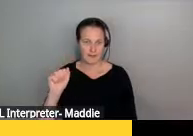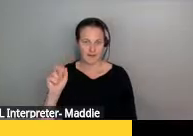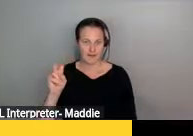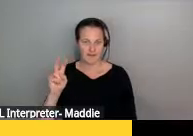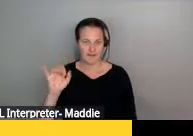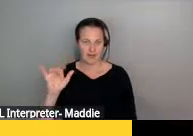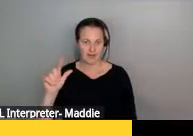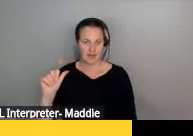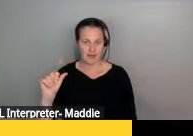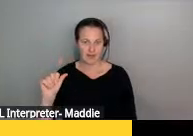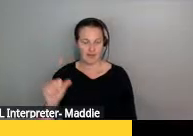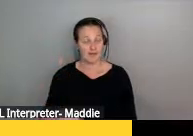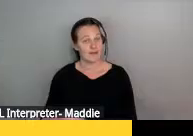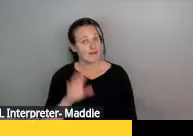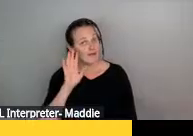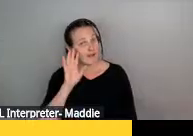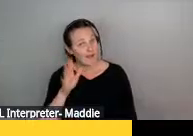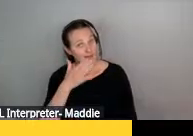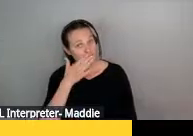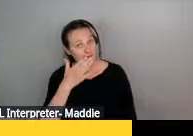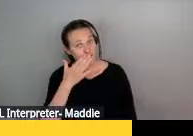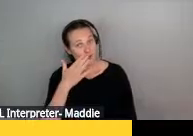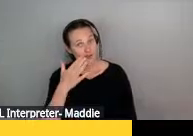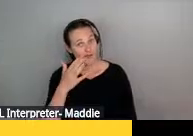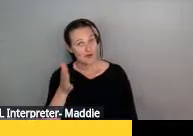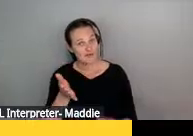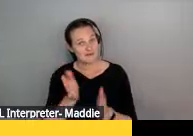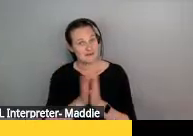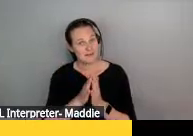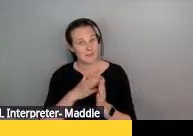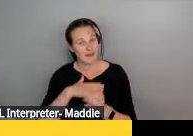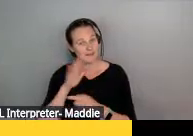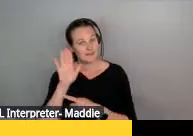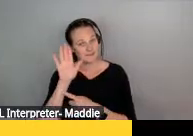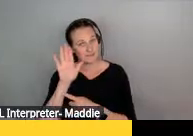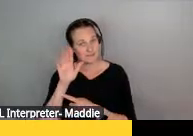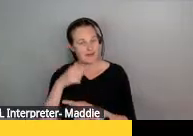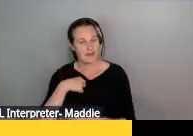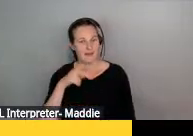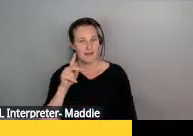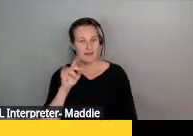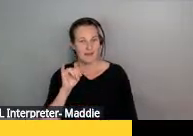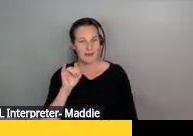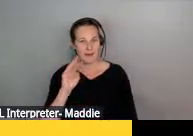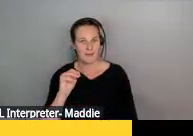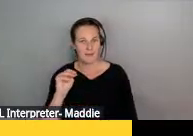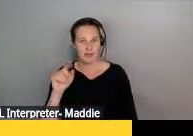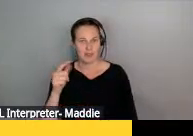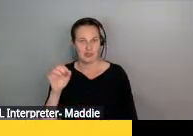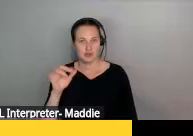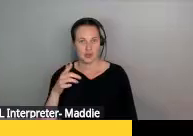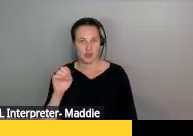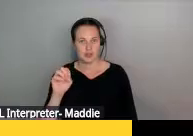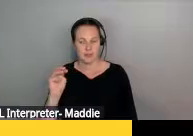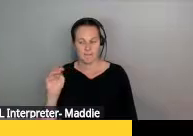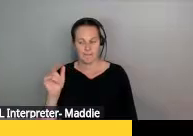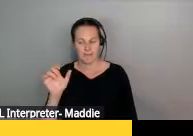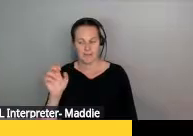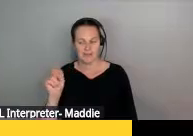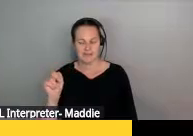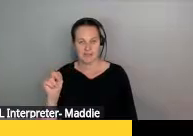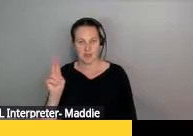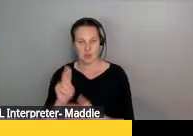Hi there. Thank you for taking my hand raised. This is Kim Avila. I'm at George Mason University in